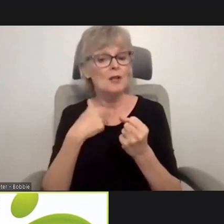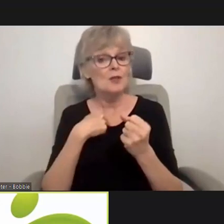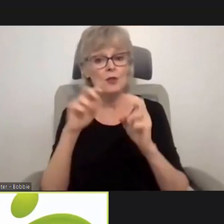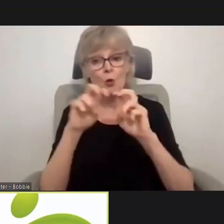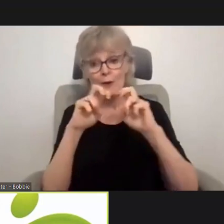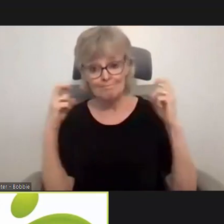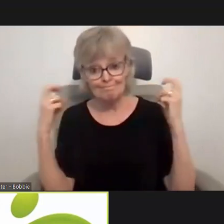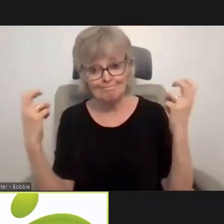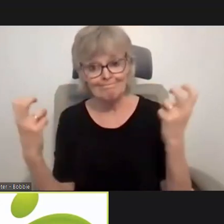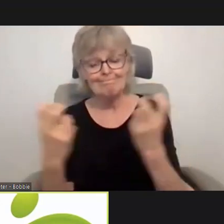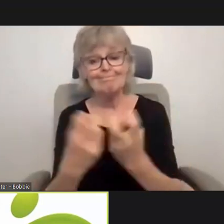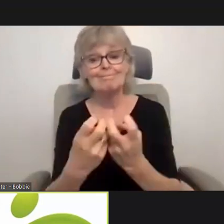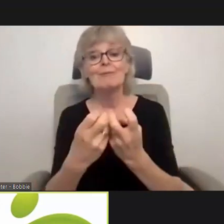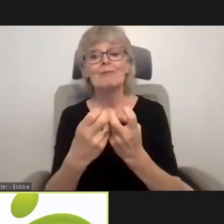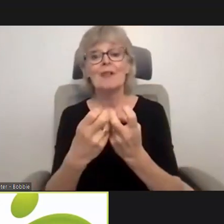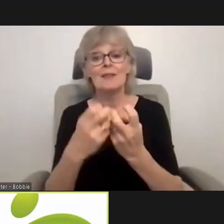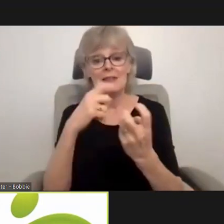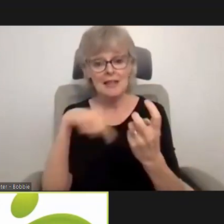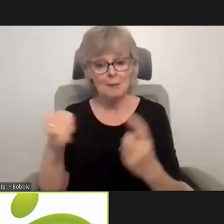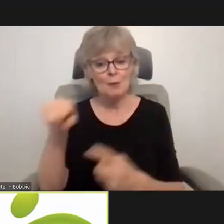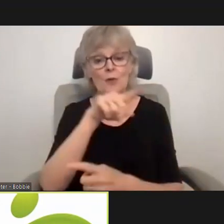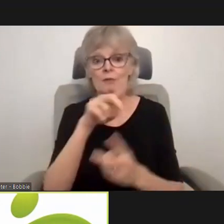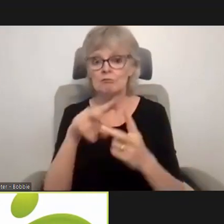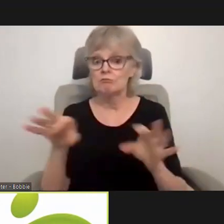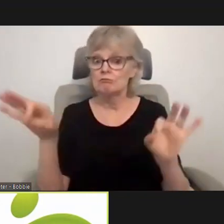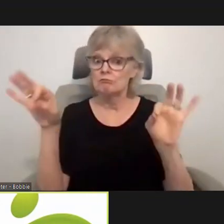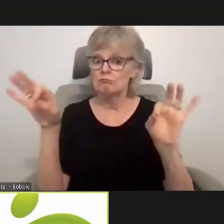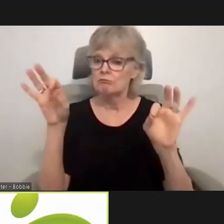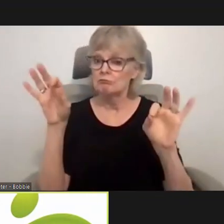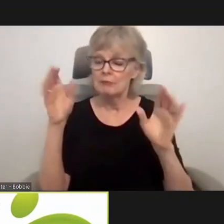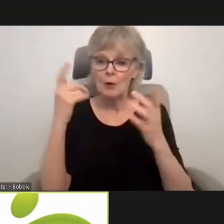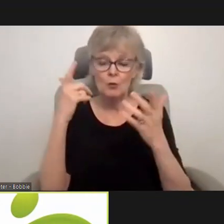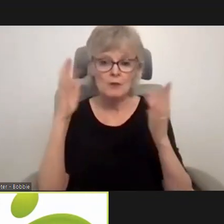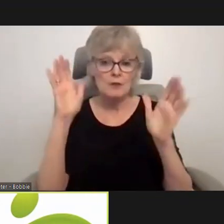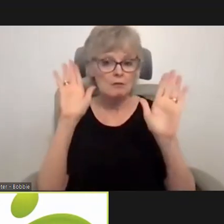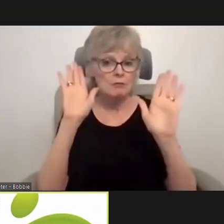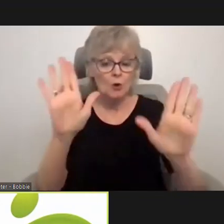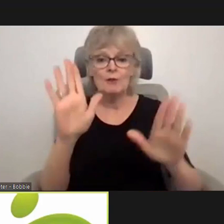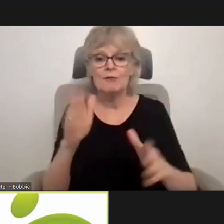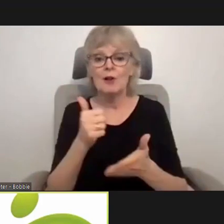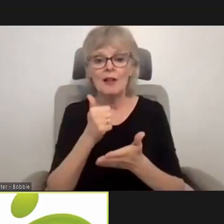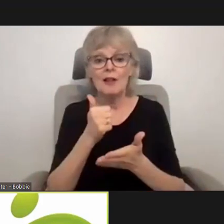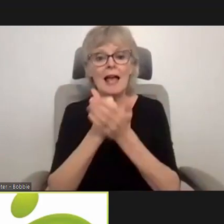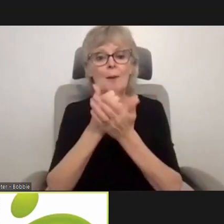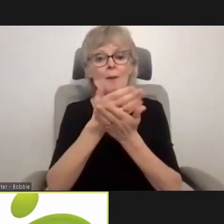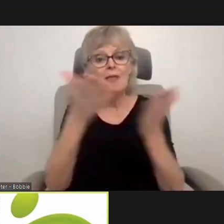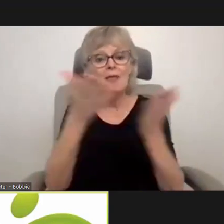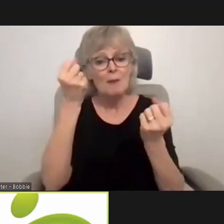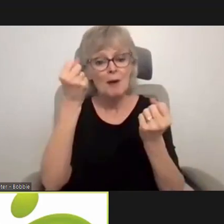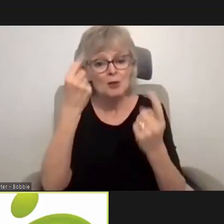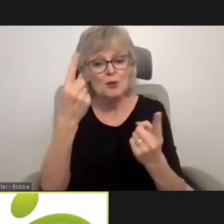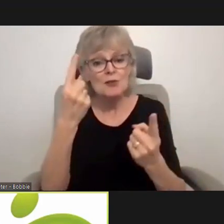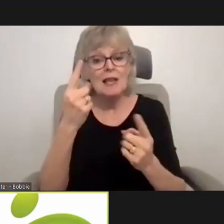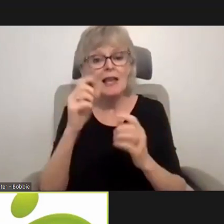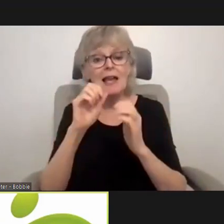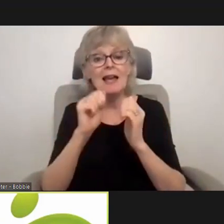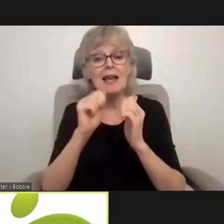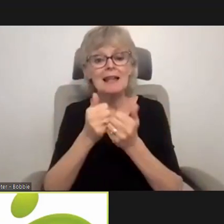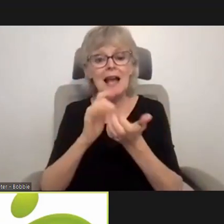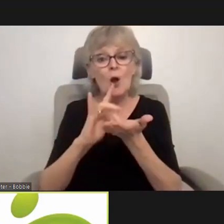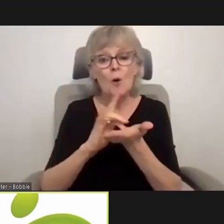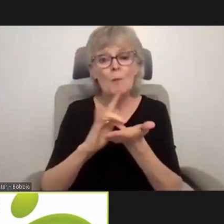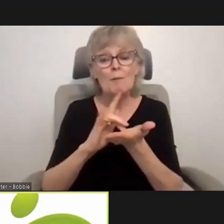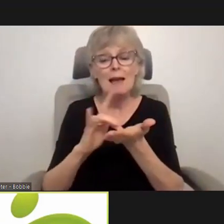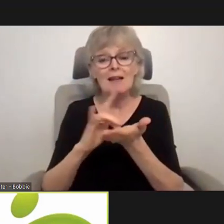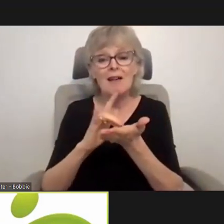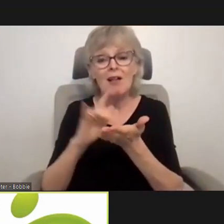This was very instrumental in helping them to understand how medical rationing and crisis standards of